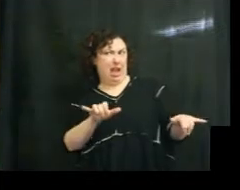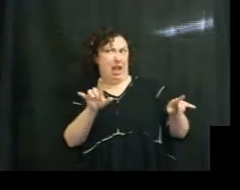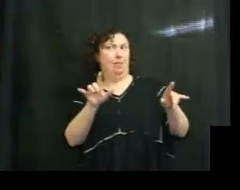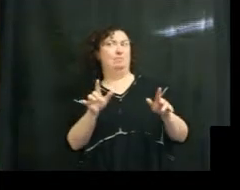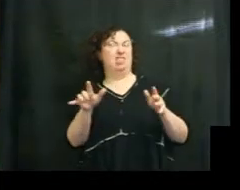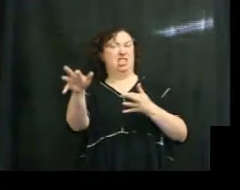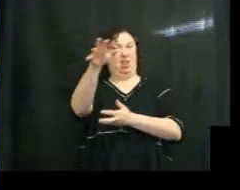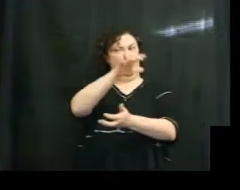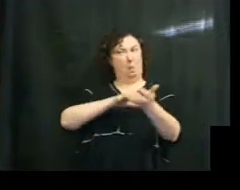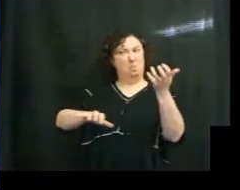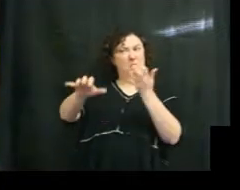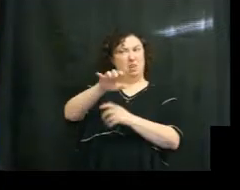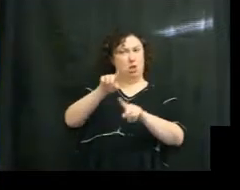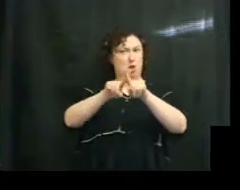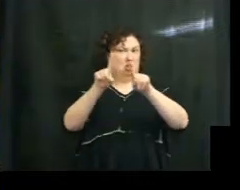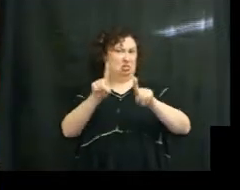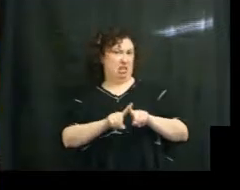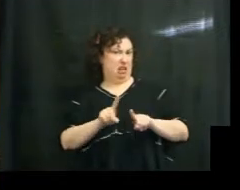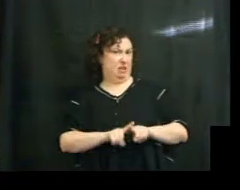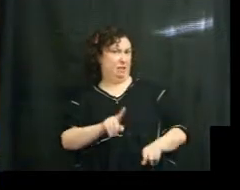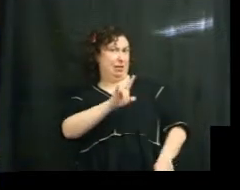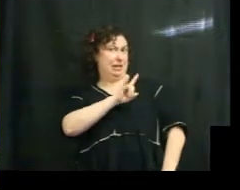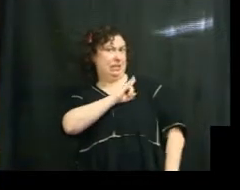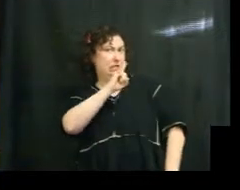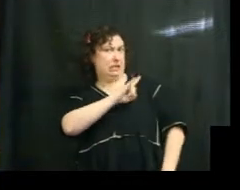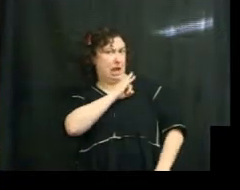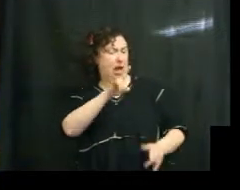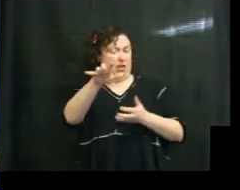my own musical gumbo.